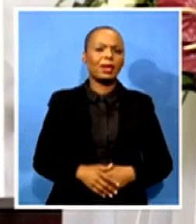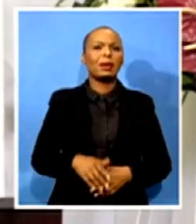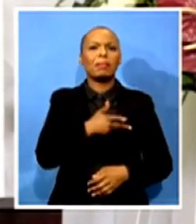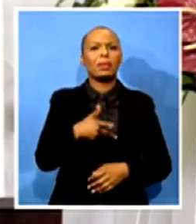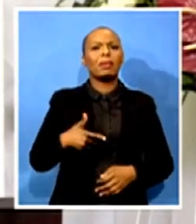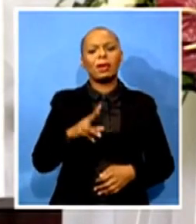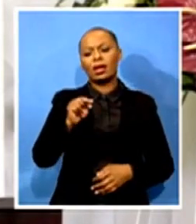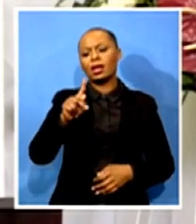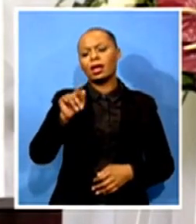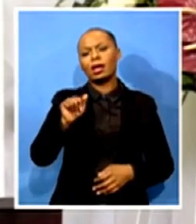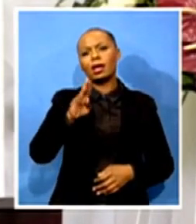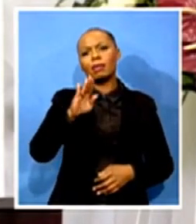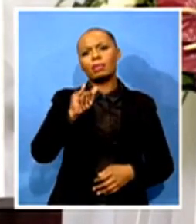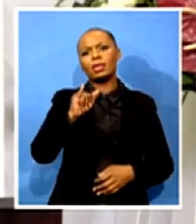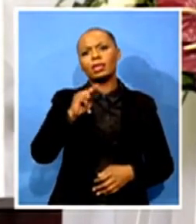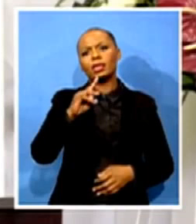no